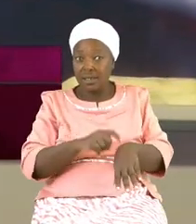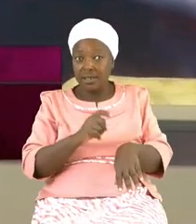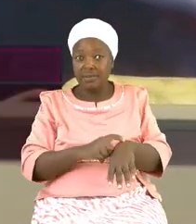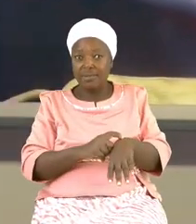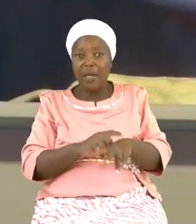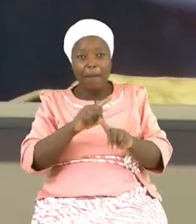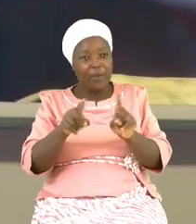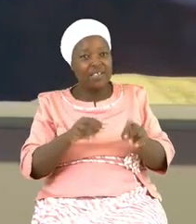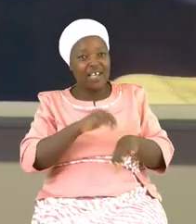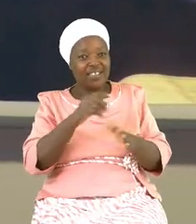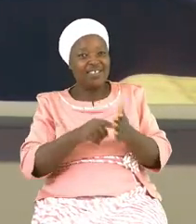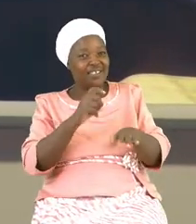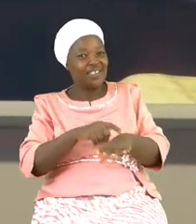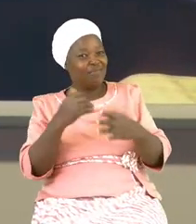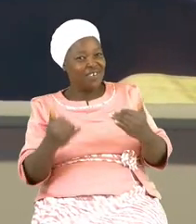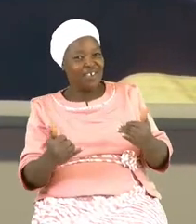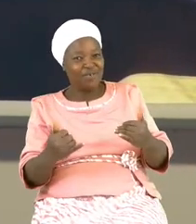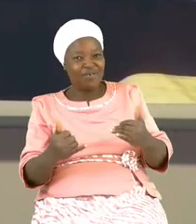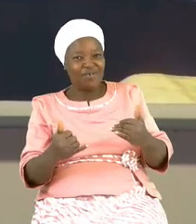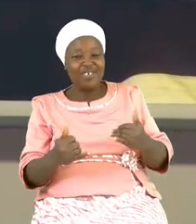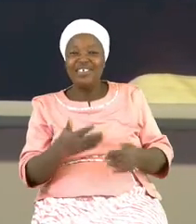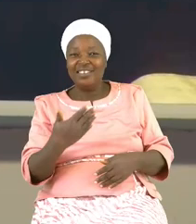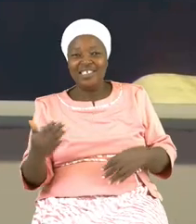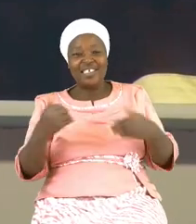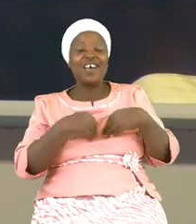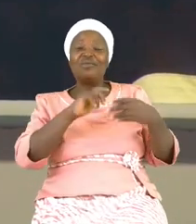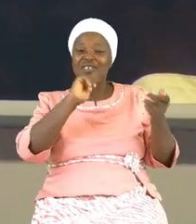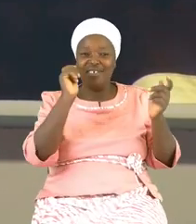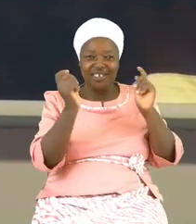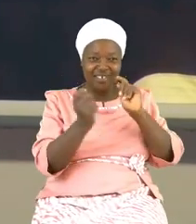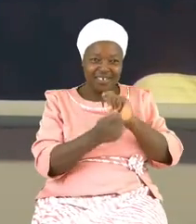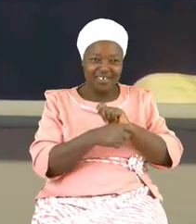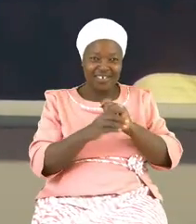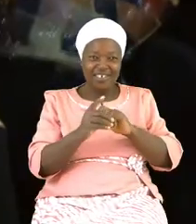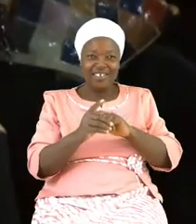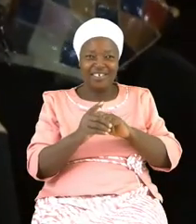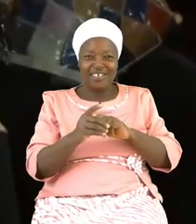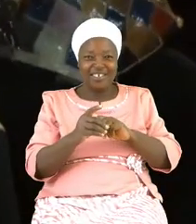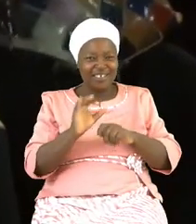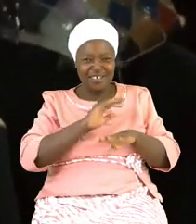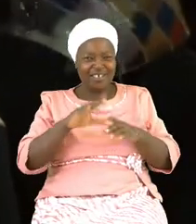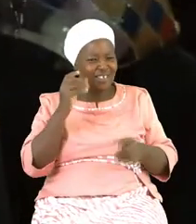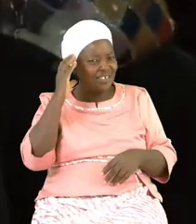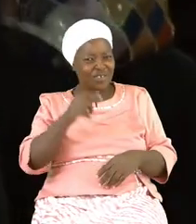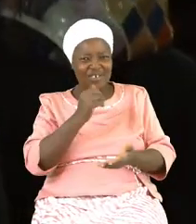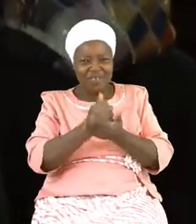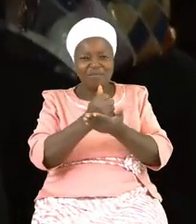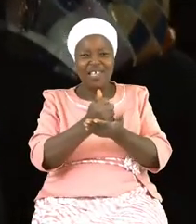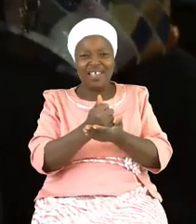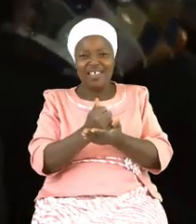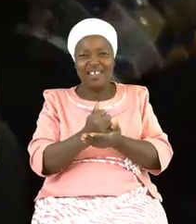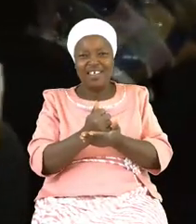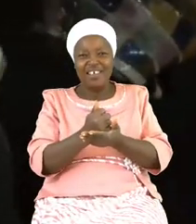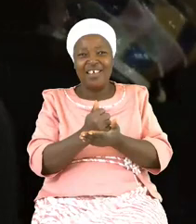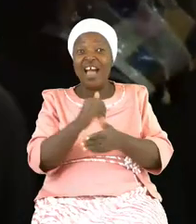time now, things have changed. Amen. And you hear your amen. Amen. At the